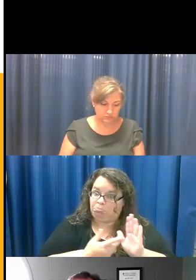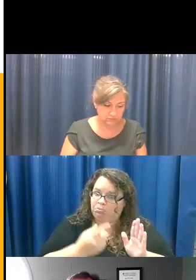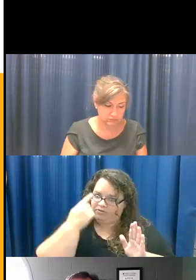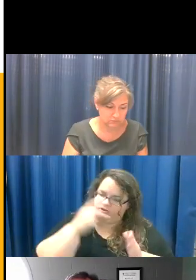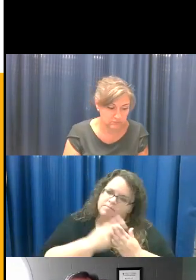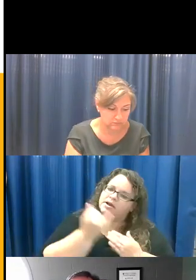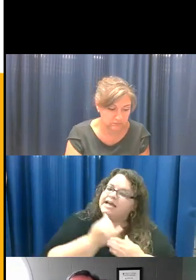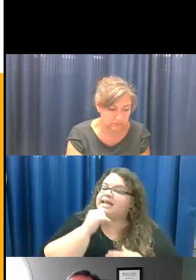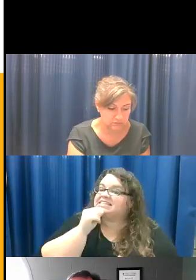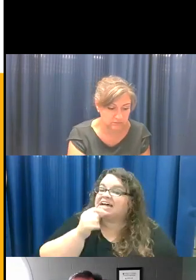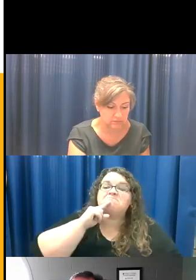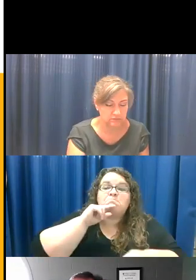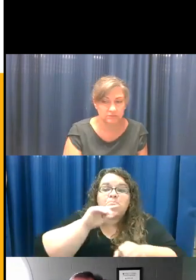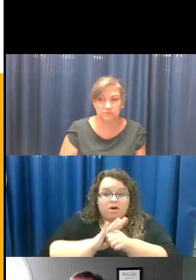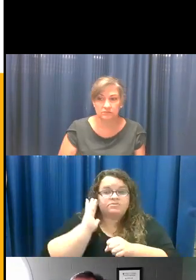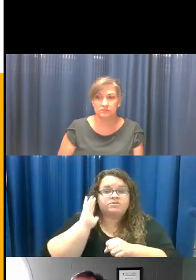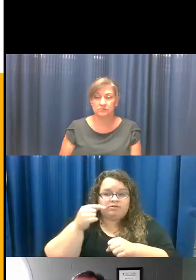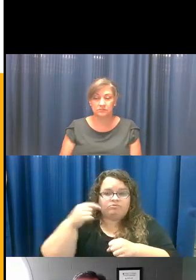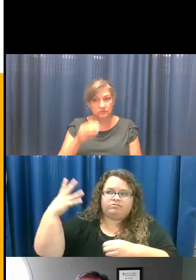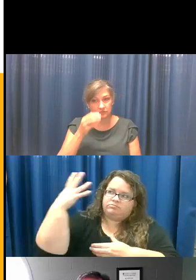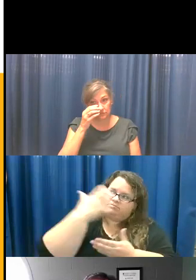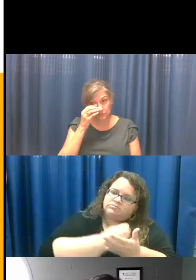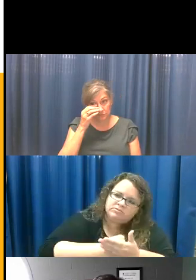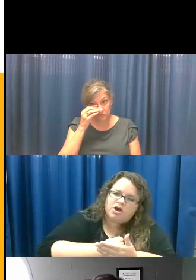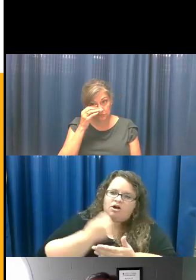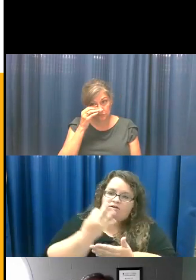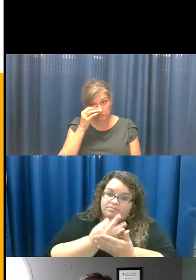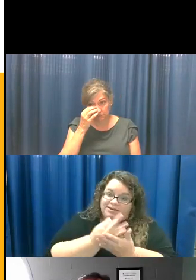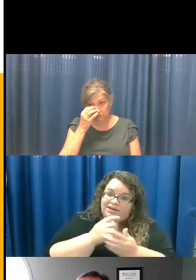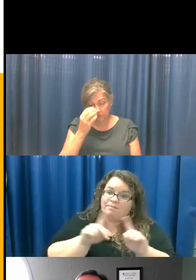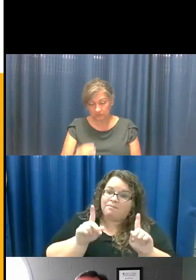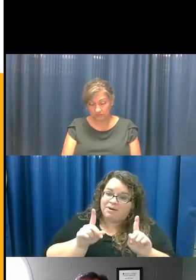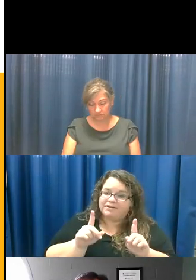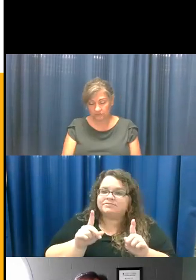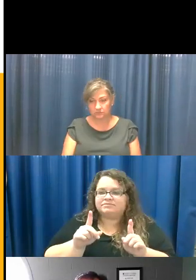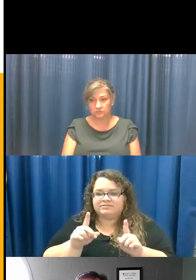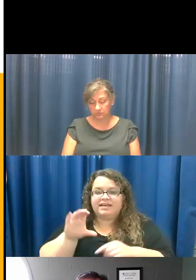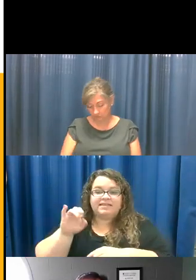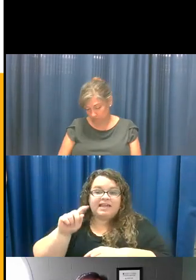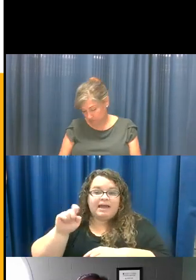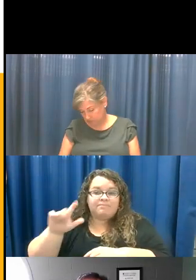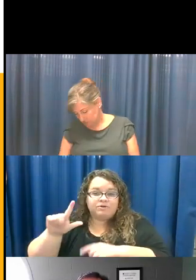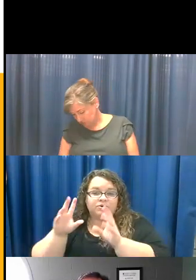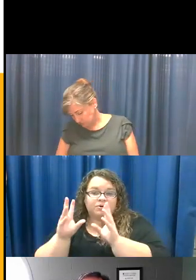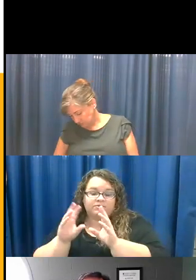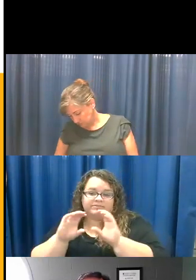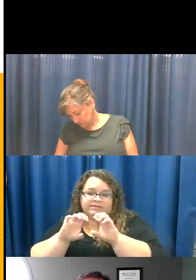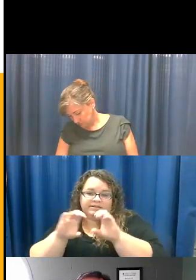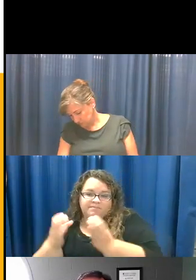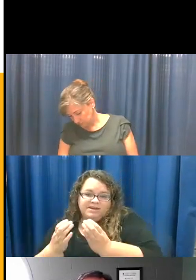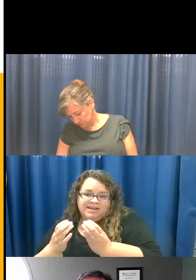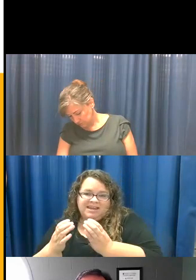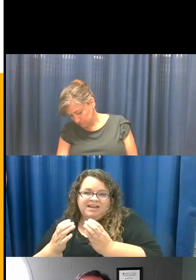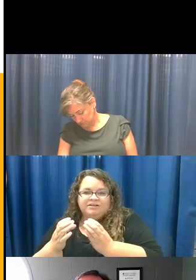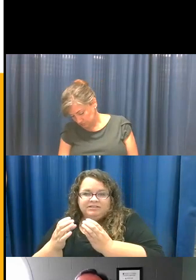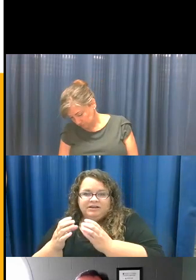promise we're going to get funded, but it's a very good sign when the Capital Development Committee visits. Unfortunately, they canceled the visit at the last